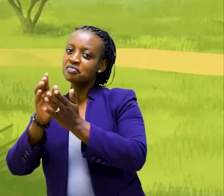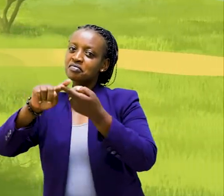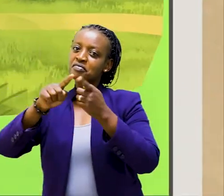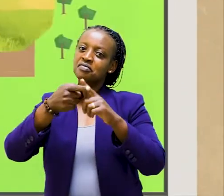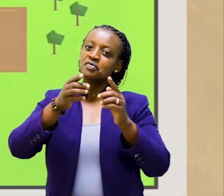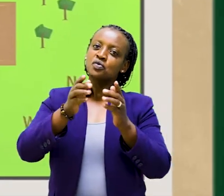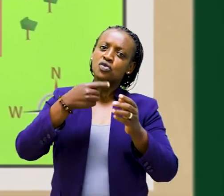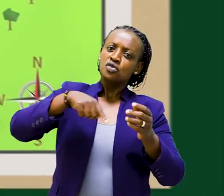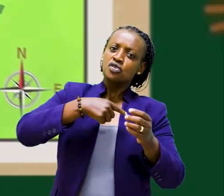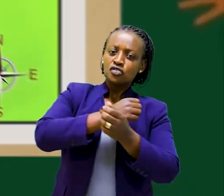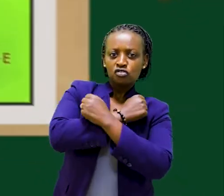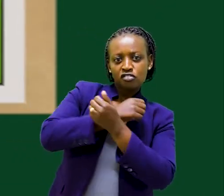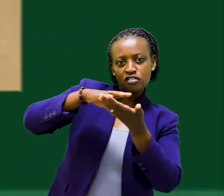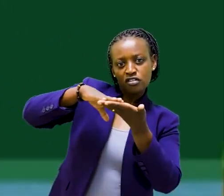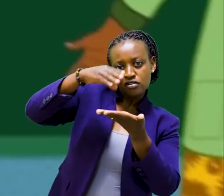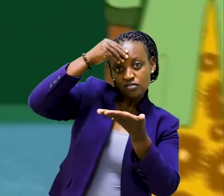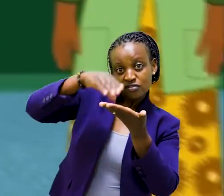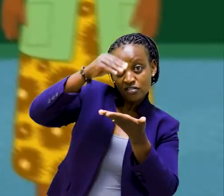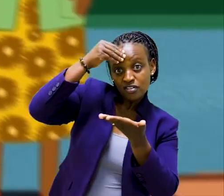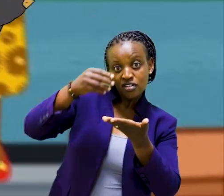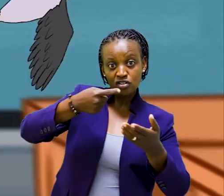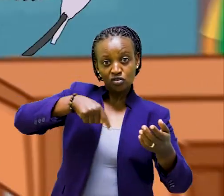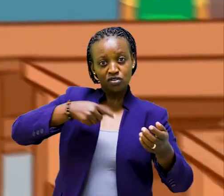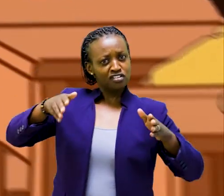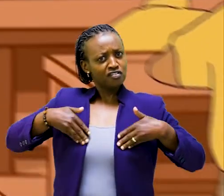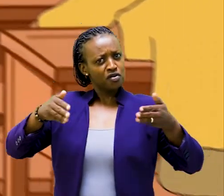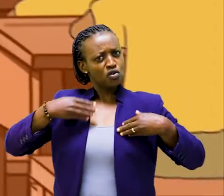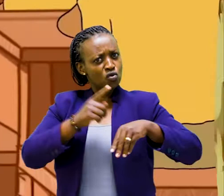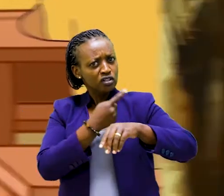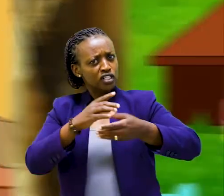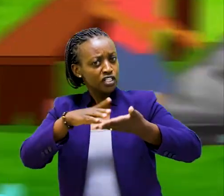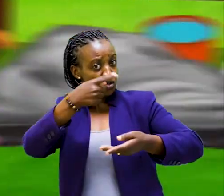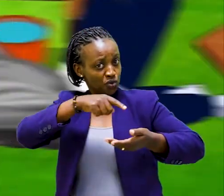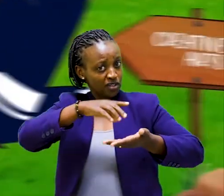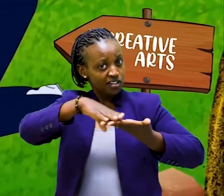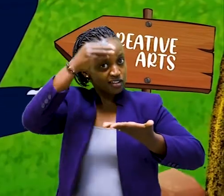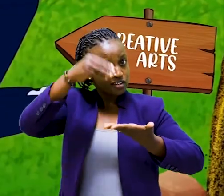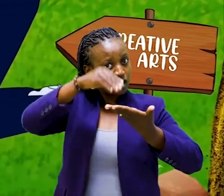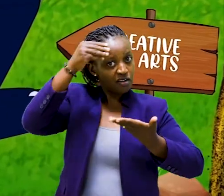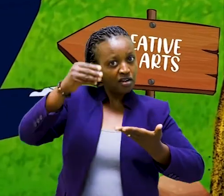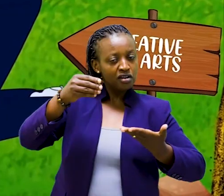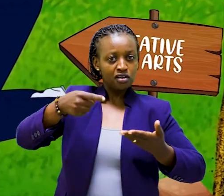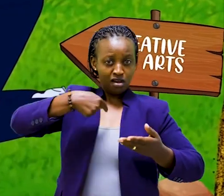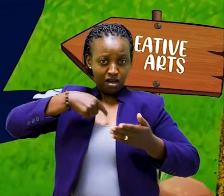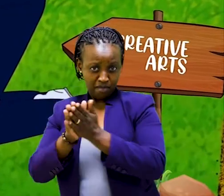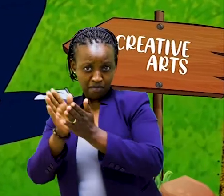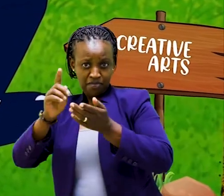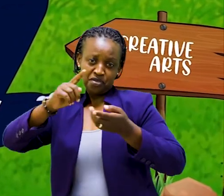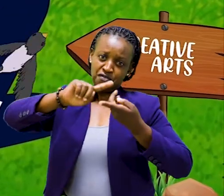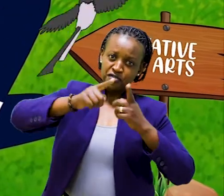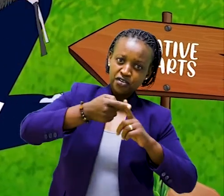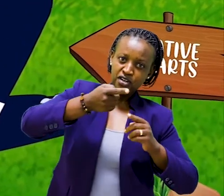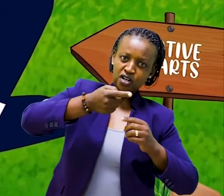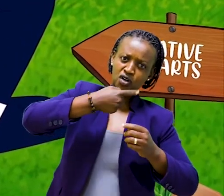and my friend, we love to learn. We are happy when we learn. I and my